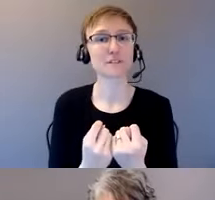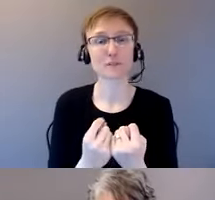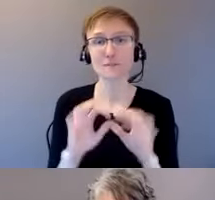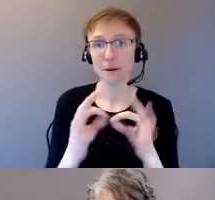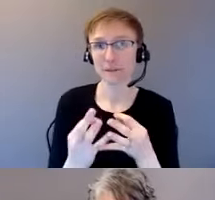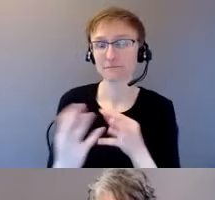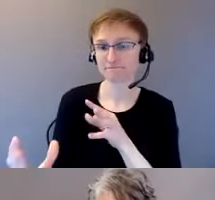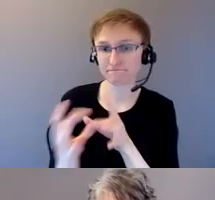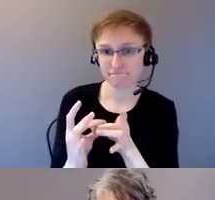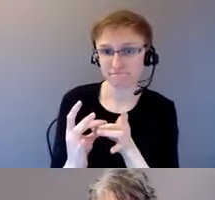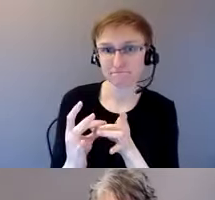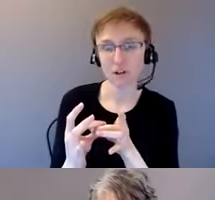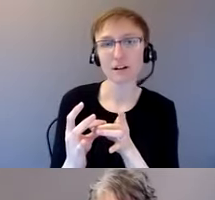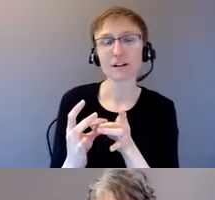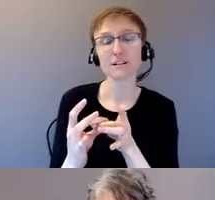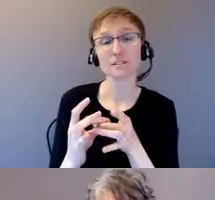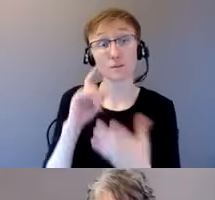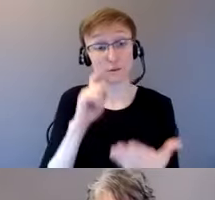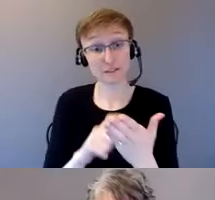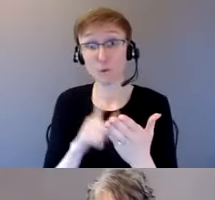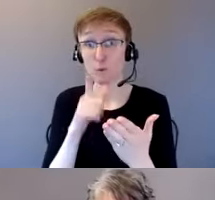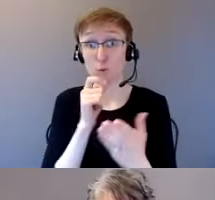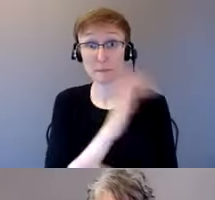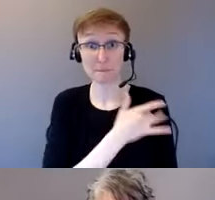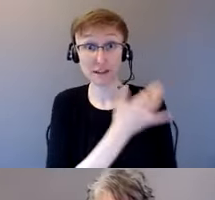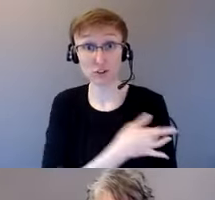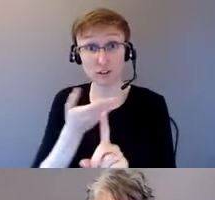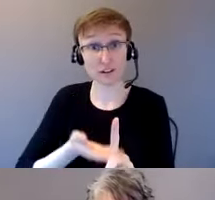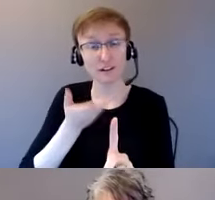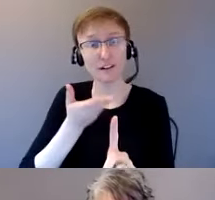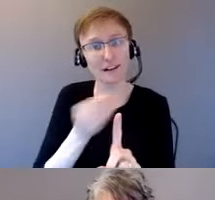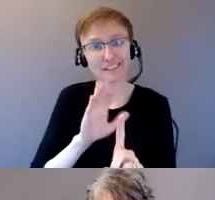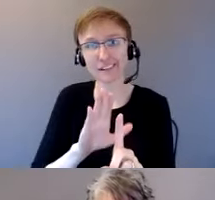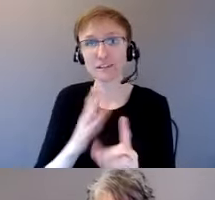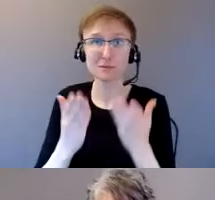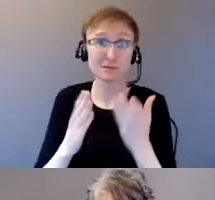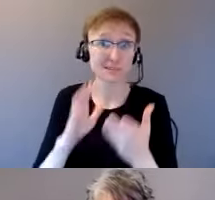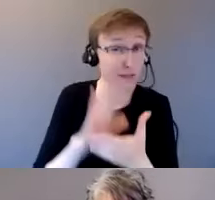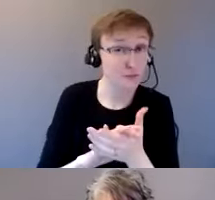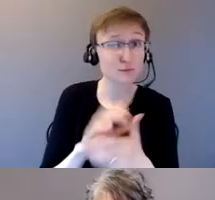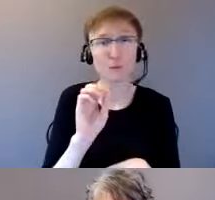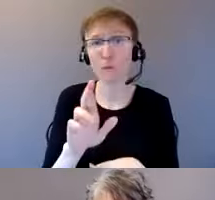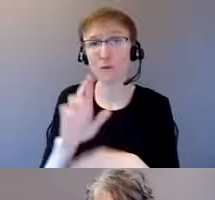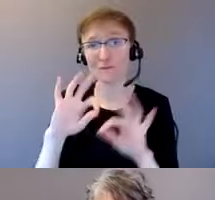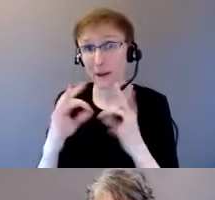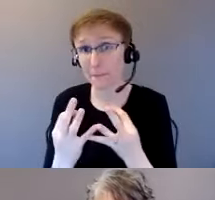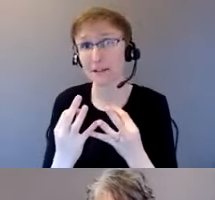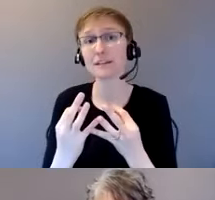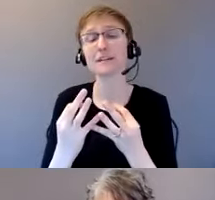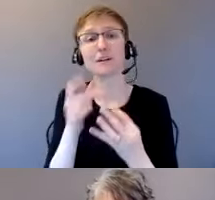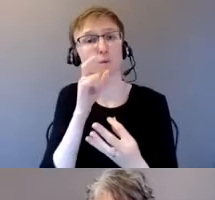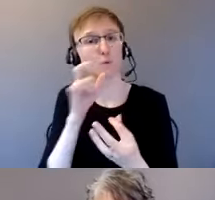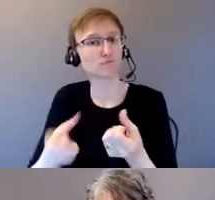idea of the identified patient, and then they might have spouses or other family members that are important factors in their